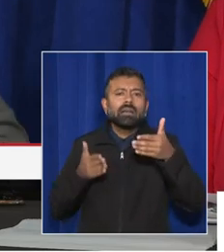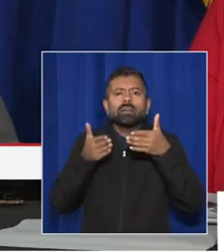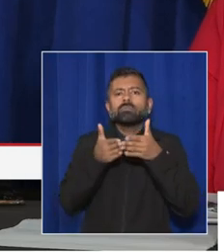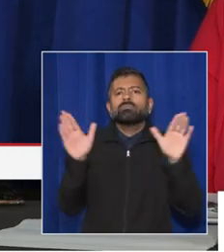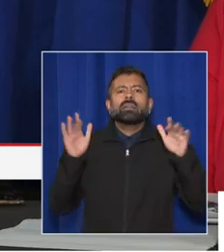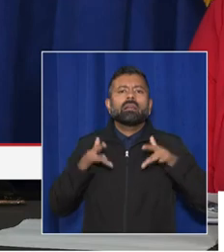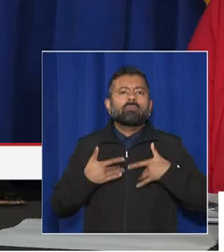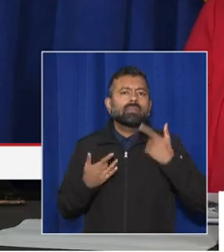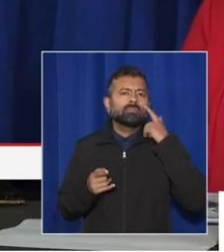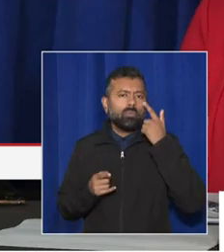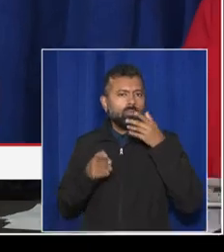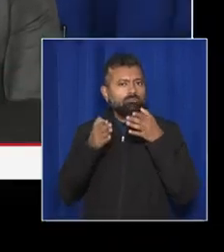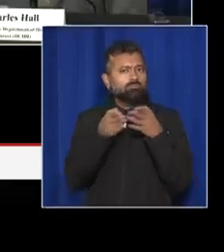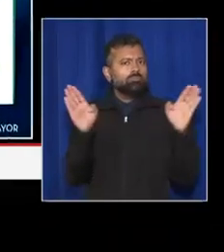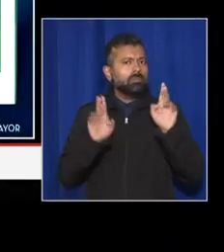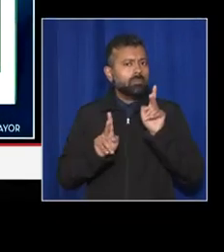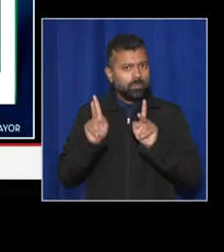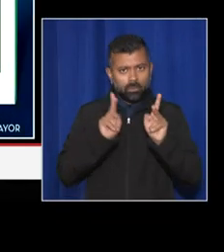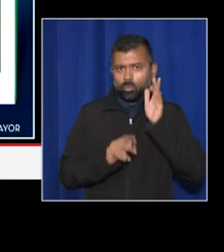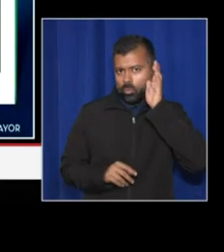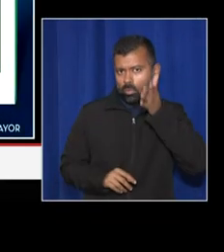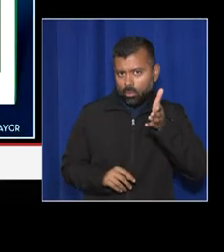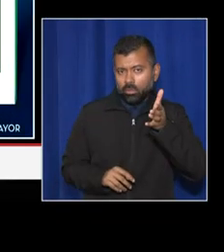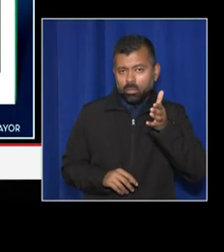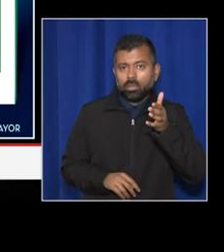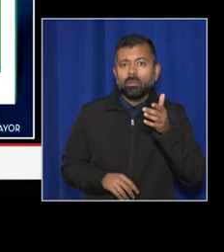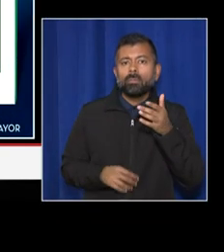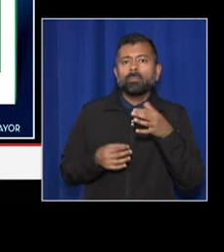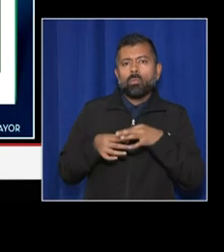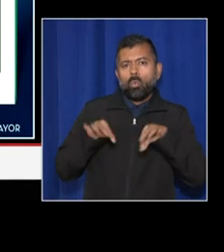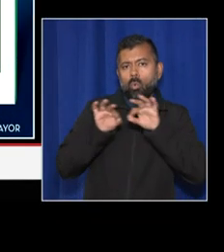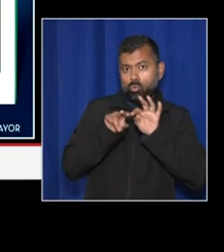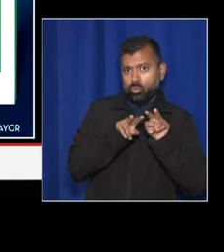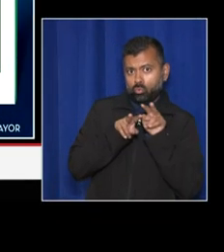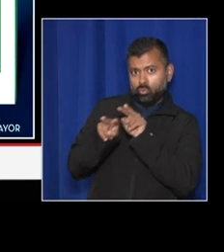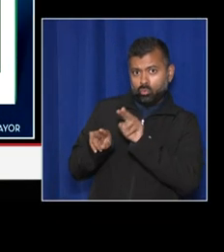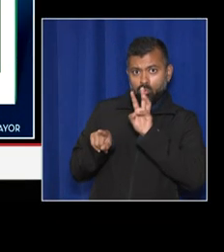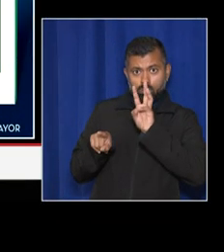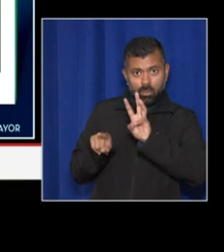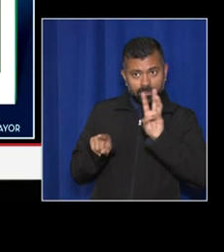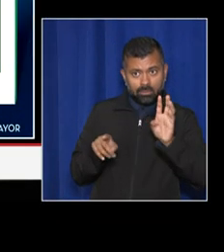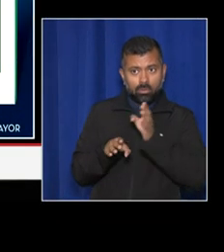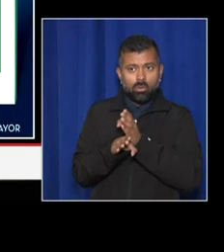to continue to check careers.dc.gov for employment opportunities,